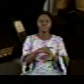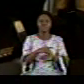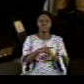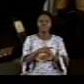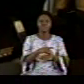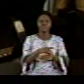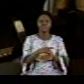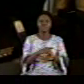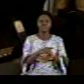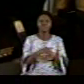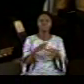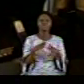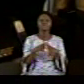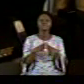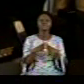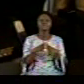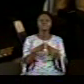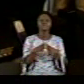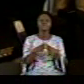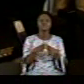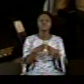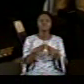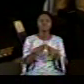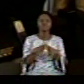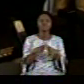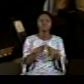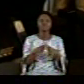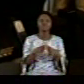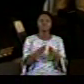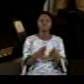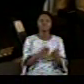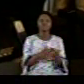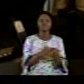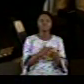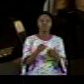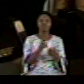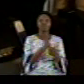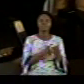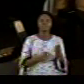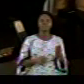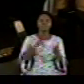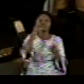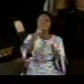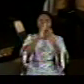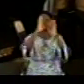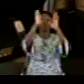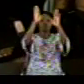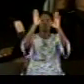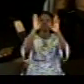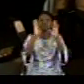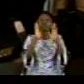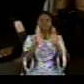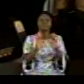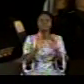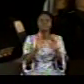wisdom, power, and love. Our God is an